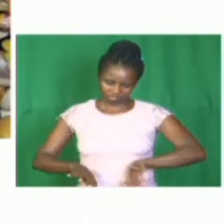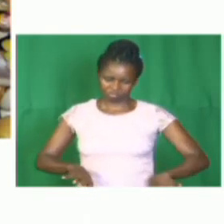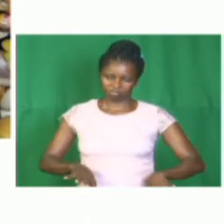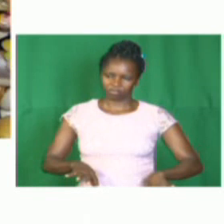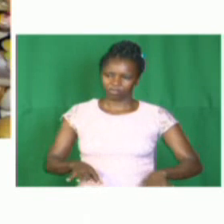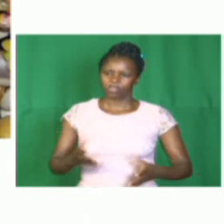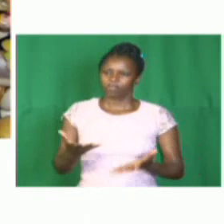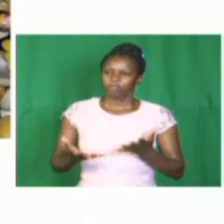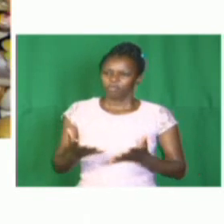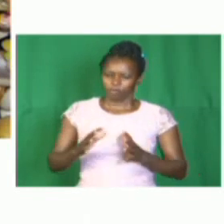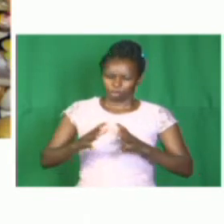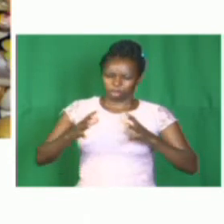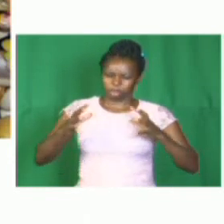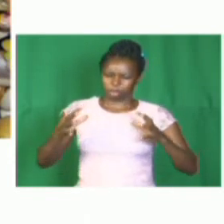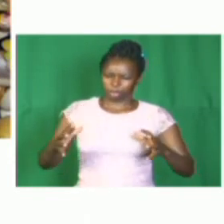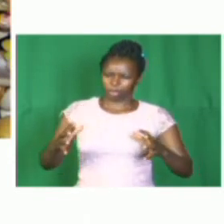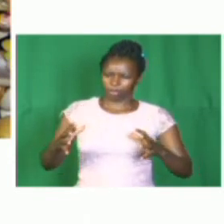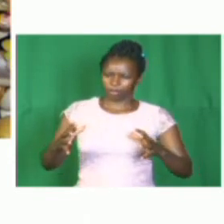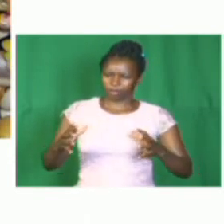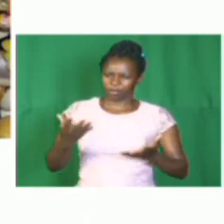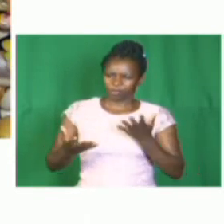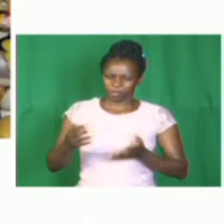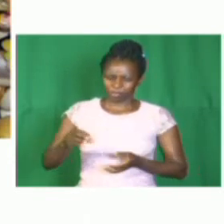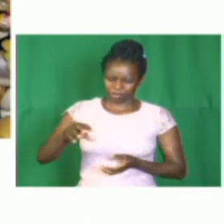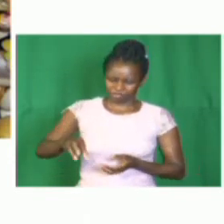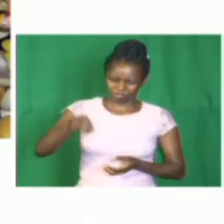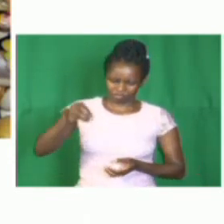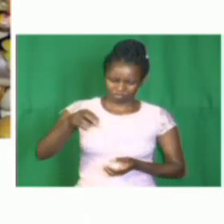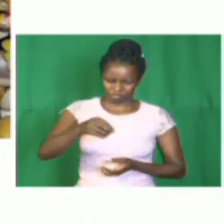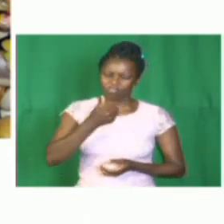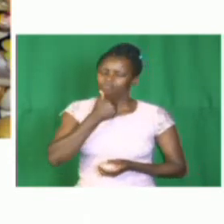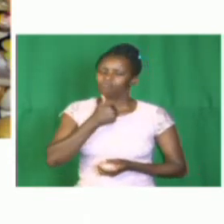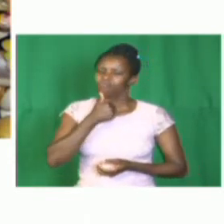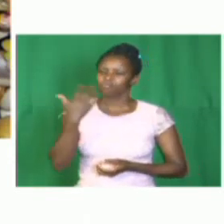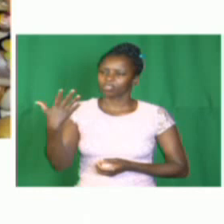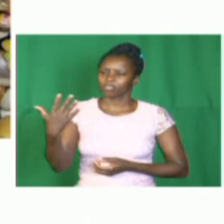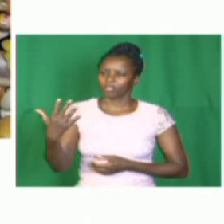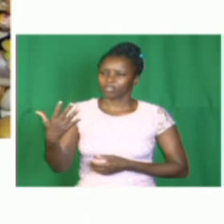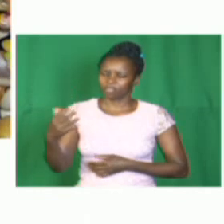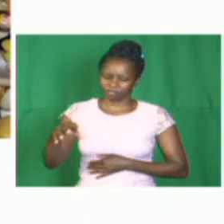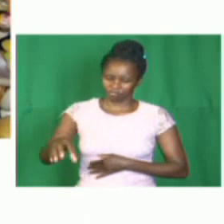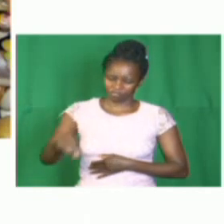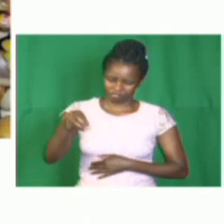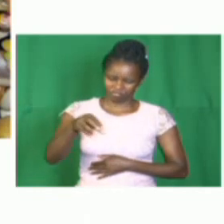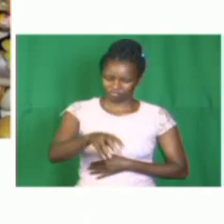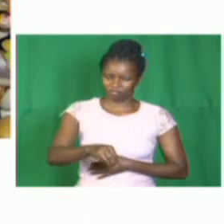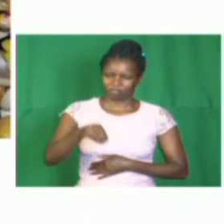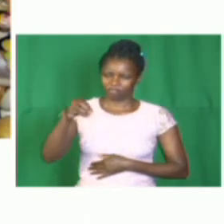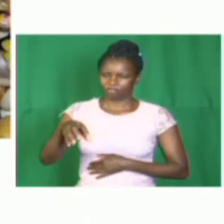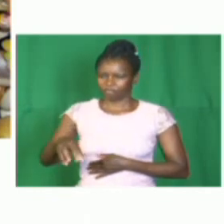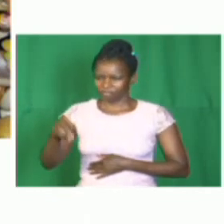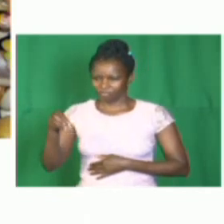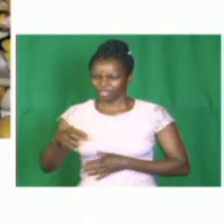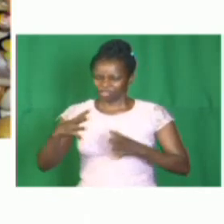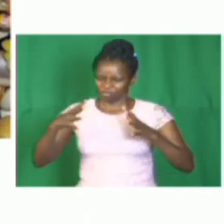that are large enough to be picked up by our hands, or substances that are large enough